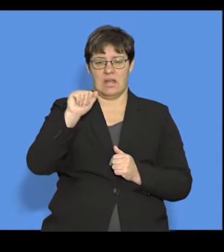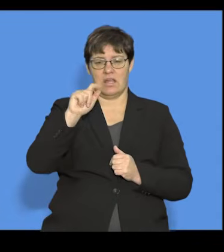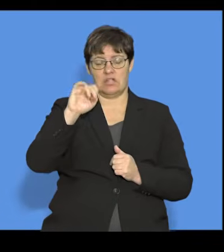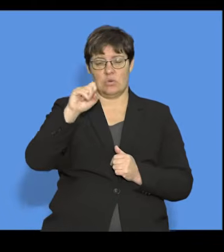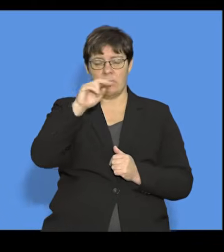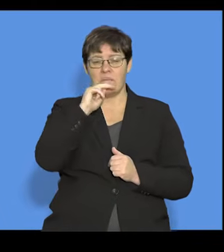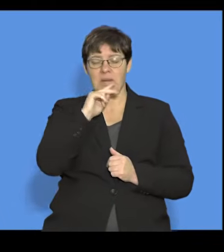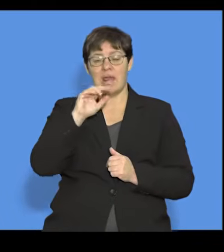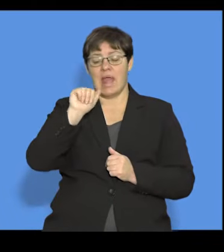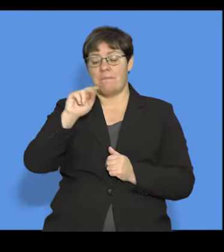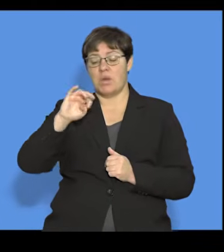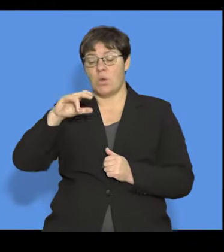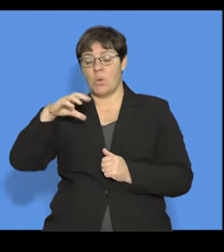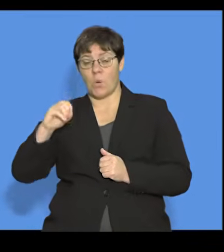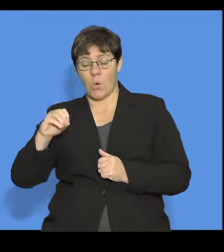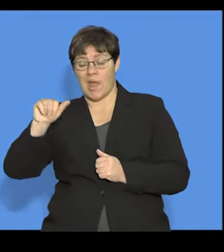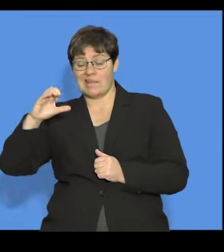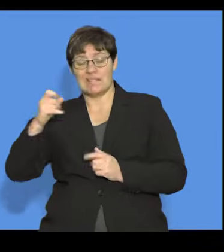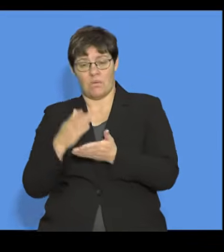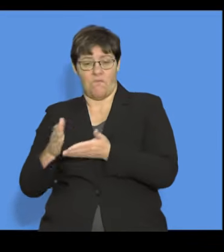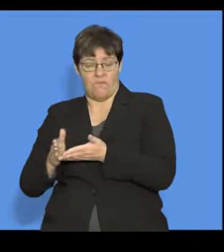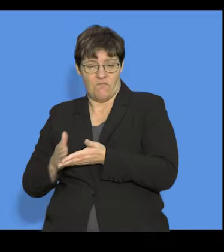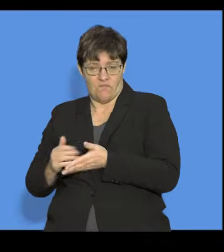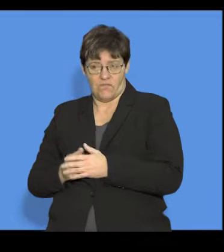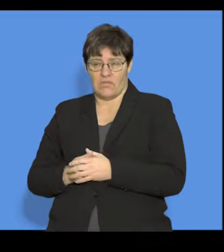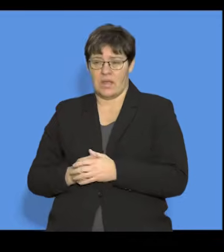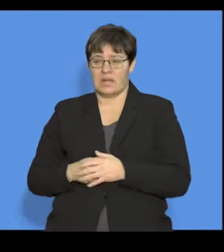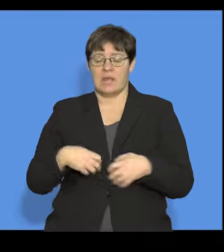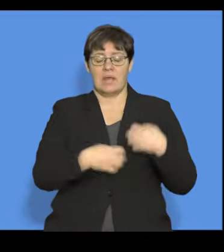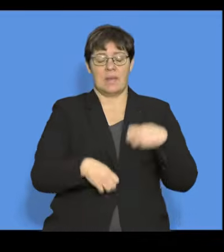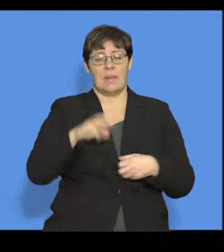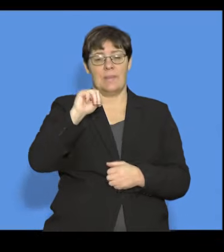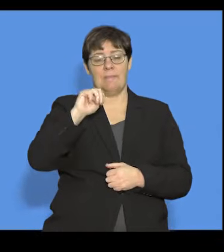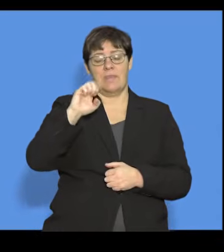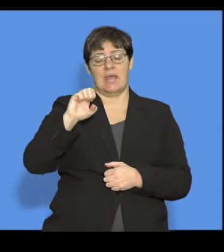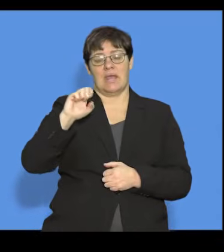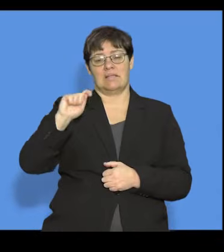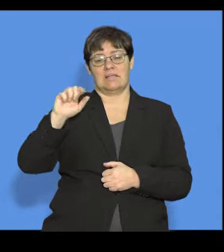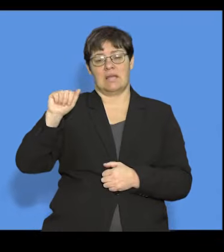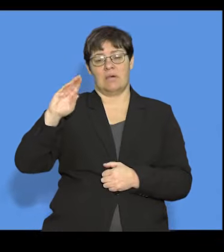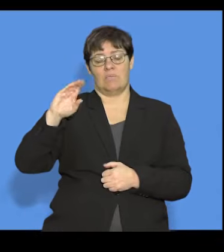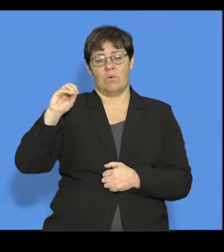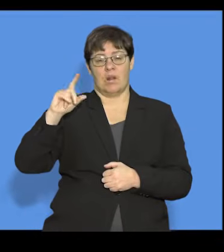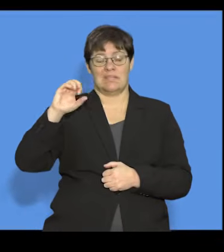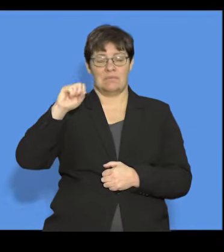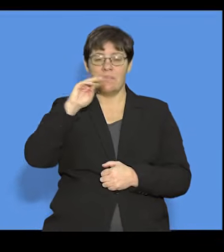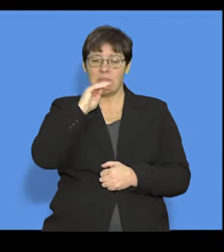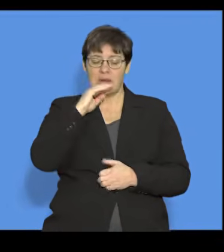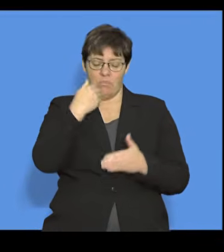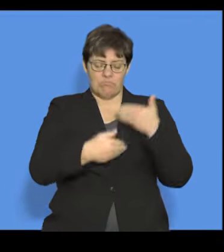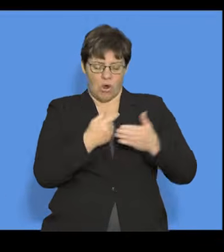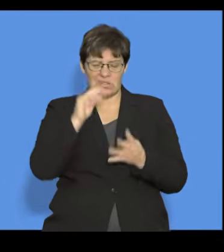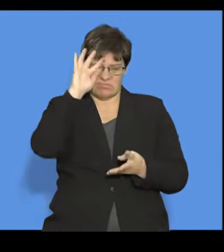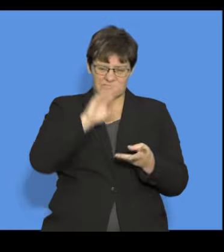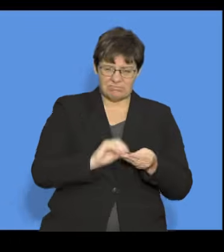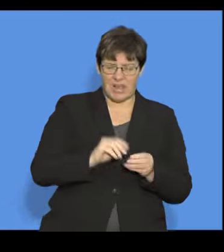deamination. We're going to mention the concept of what metabolism, again, it refers to all the processes that take place,